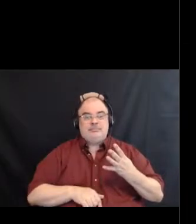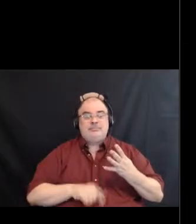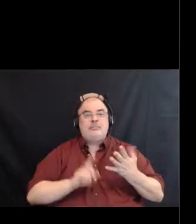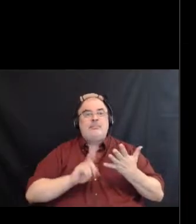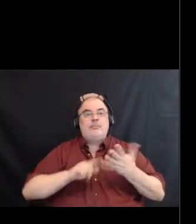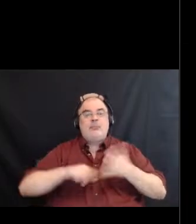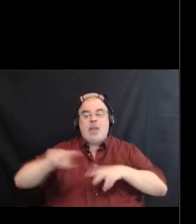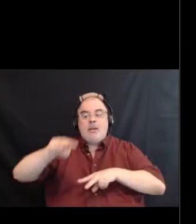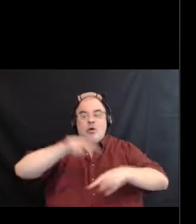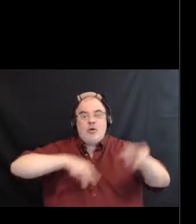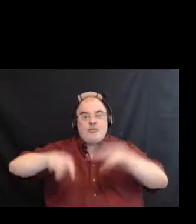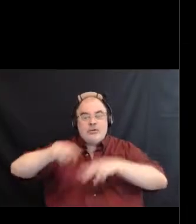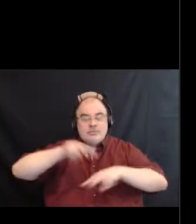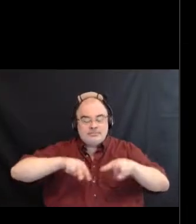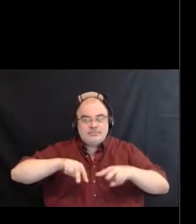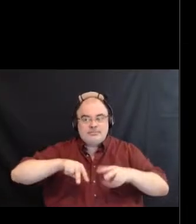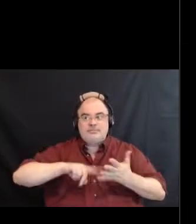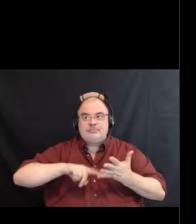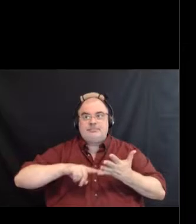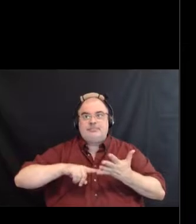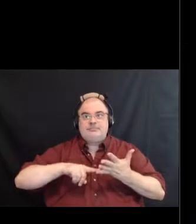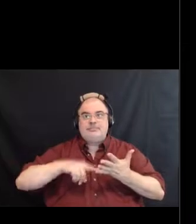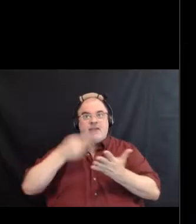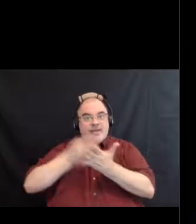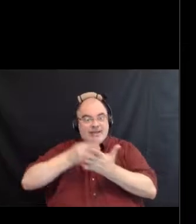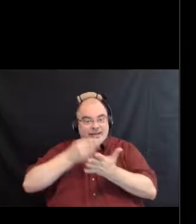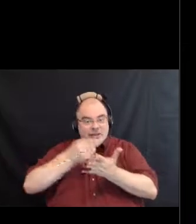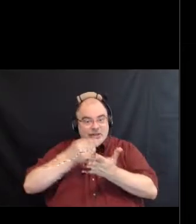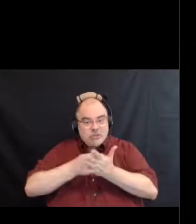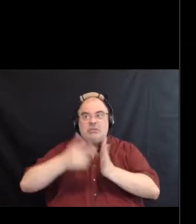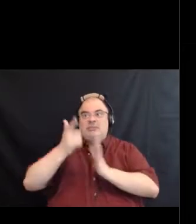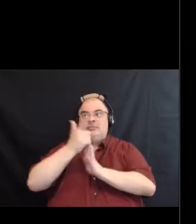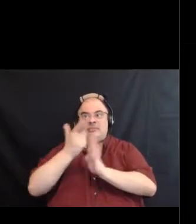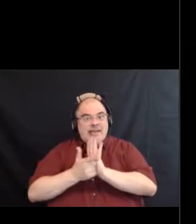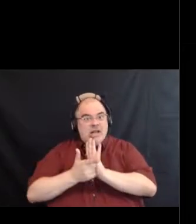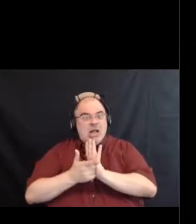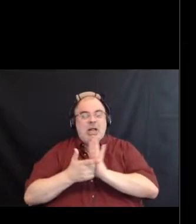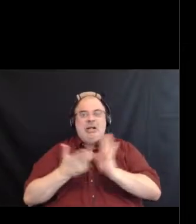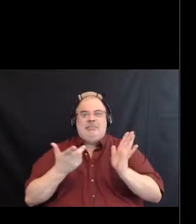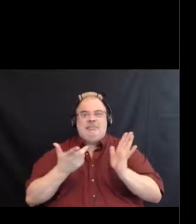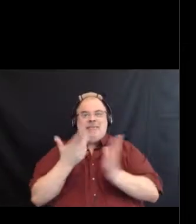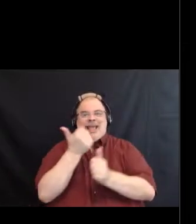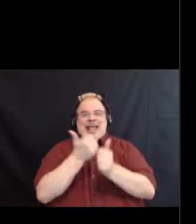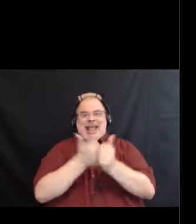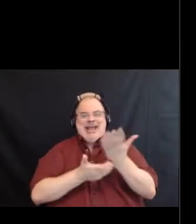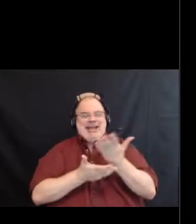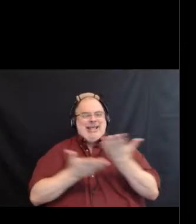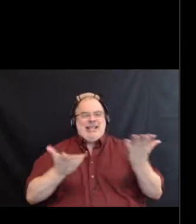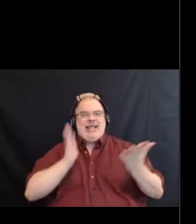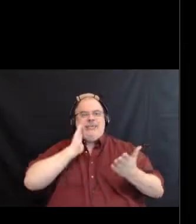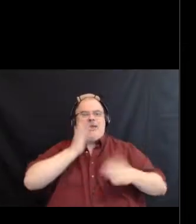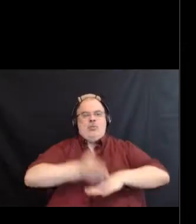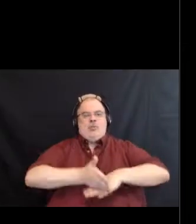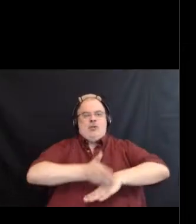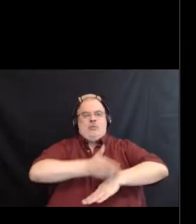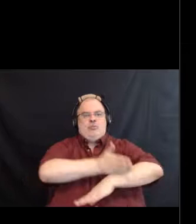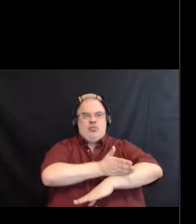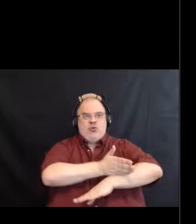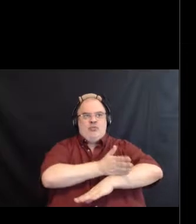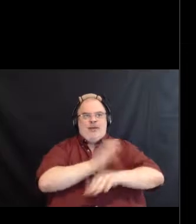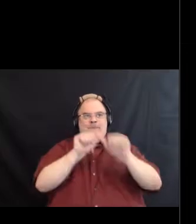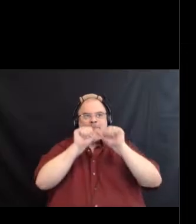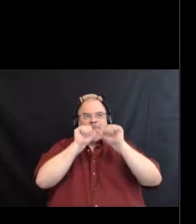monitoring, financial, legal, basically anything that's going to help improve or